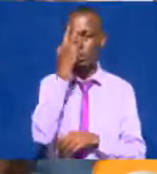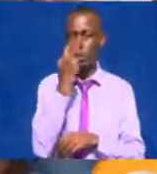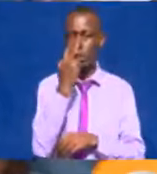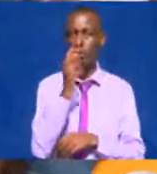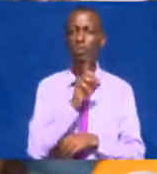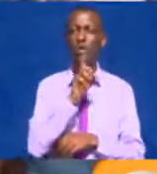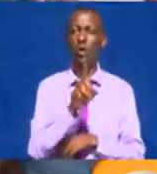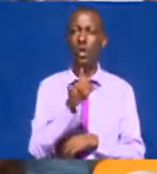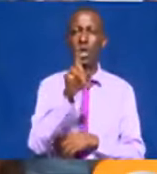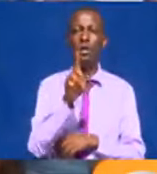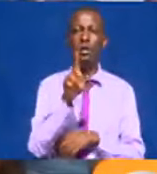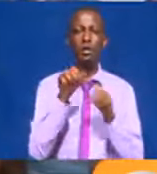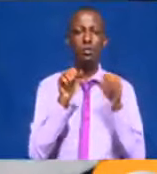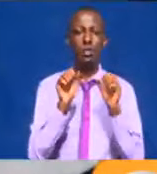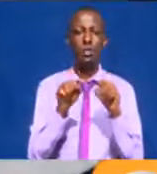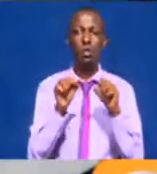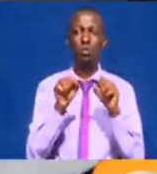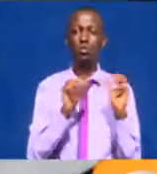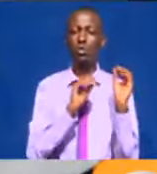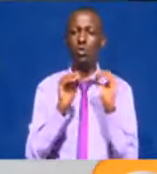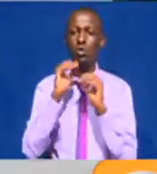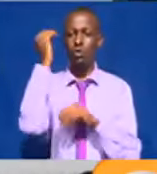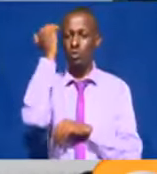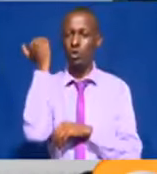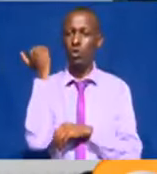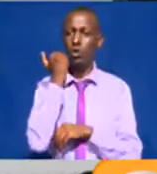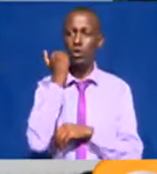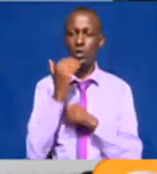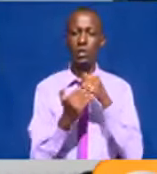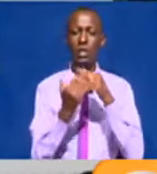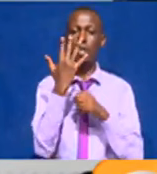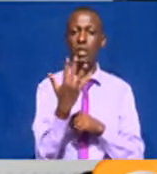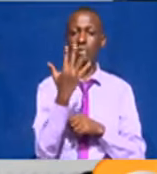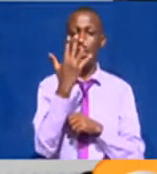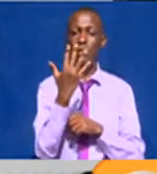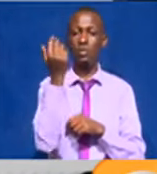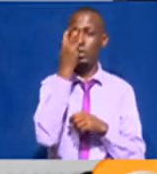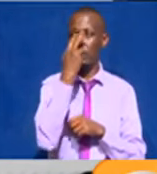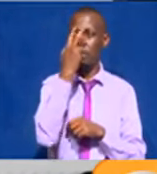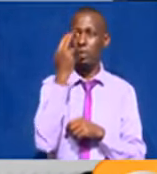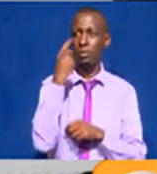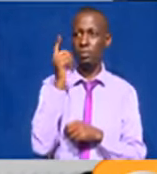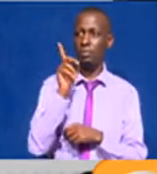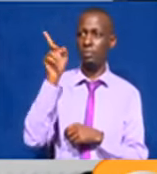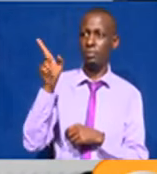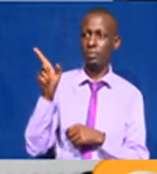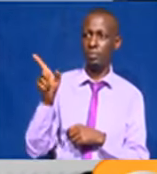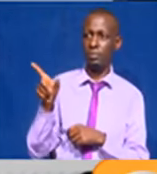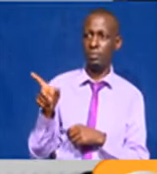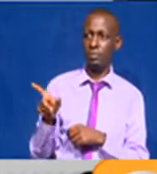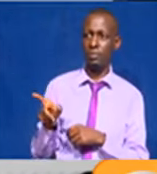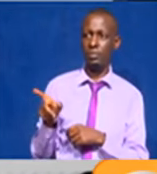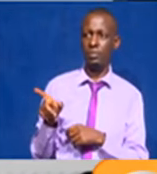brought before this counter-terrorism court. The suspects, 95 in number, included Paul Mackenzie, his wife Rhoda